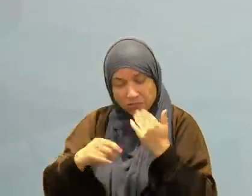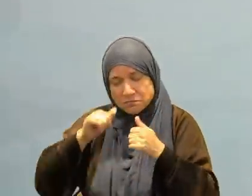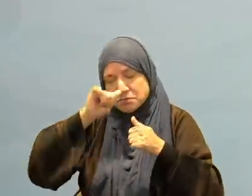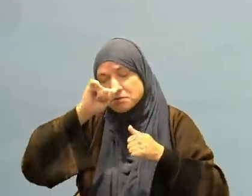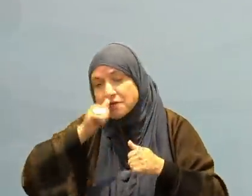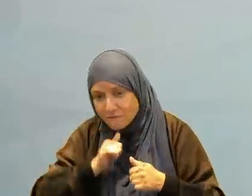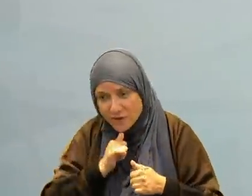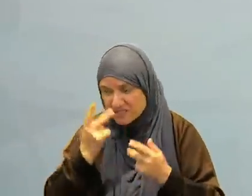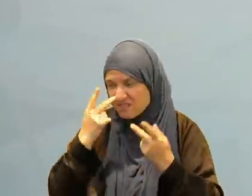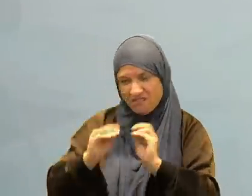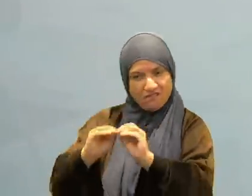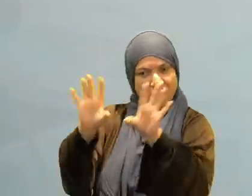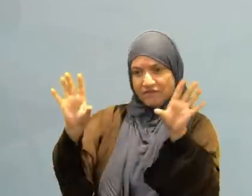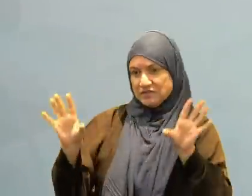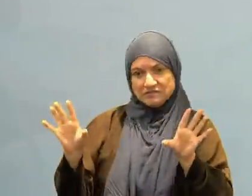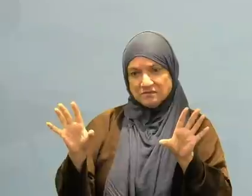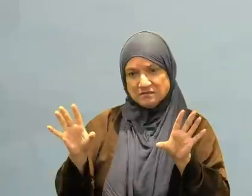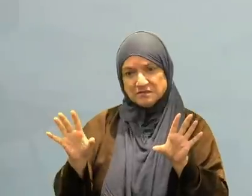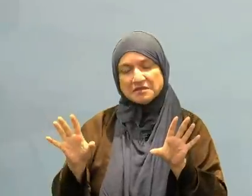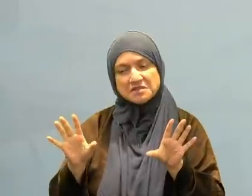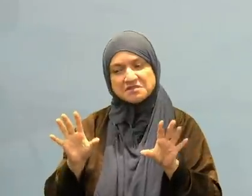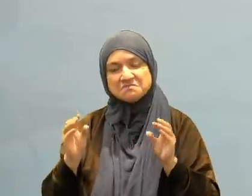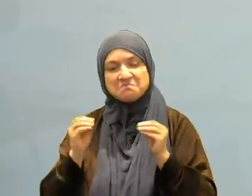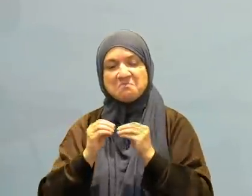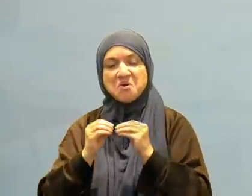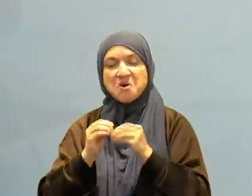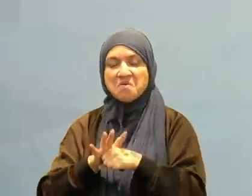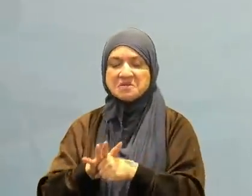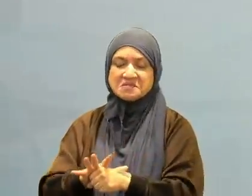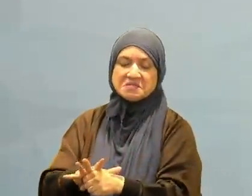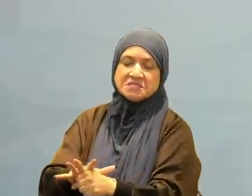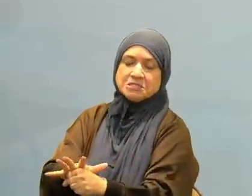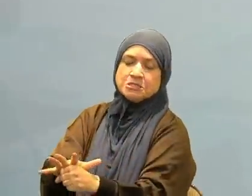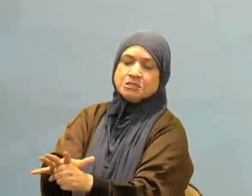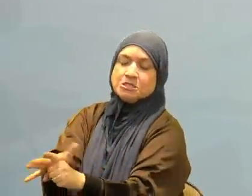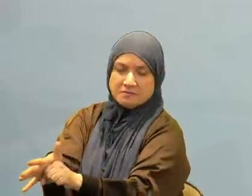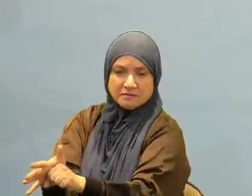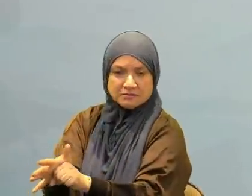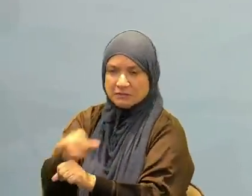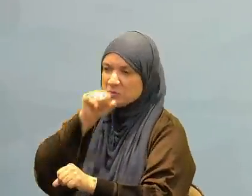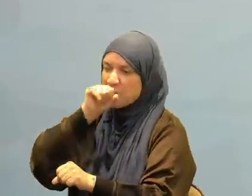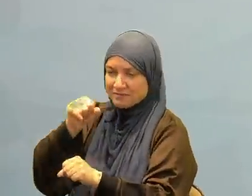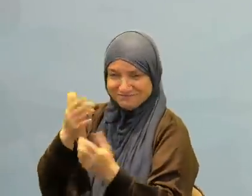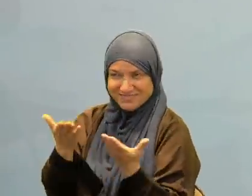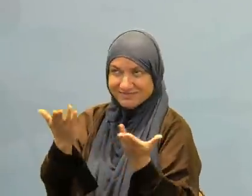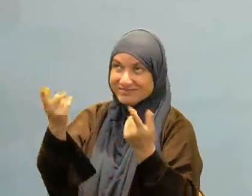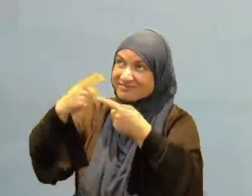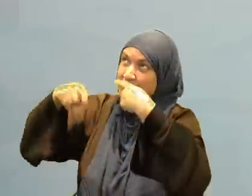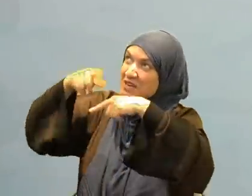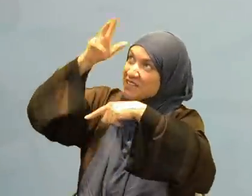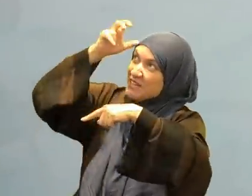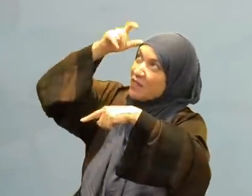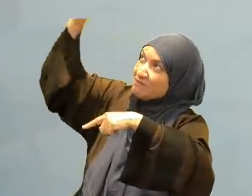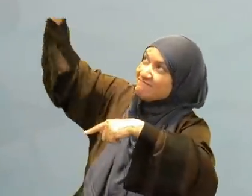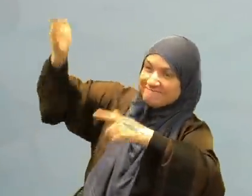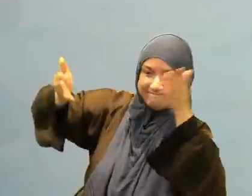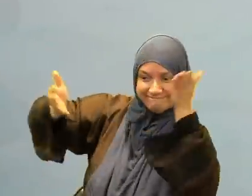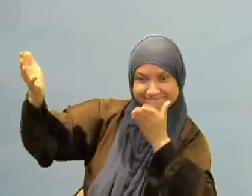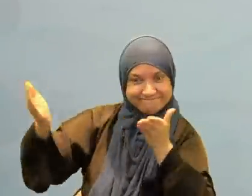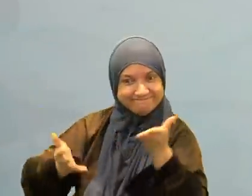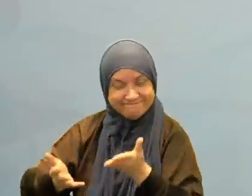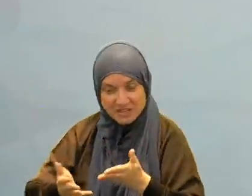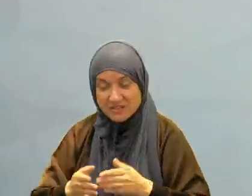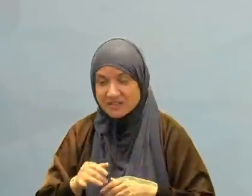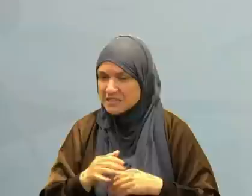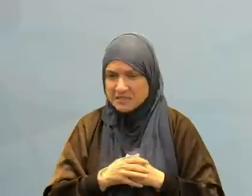our oppressors are belligerent. And so raising the cause of your brothers and sisters is ibadah. It's an act of